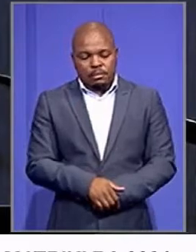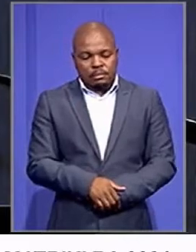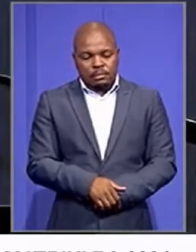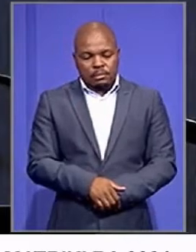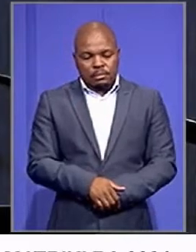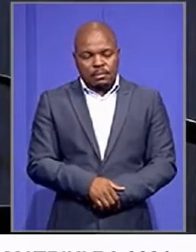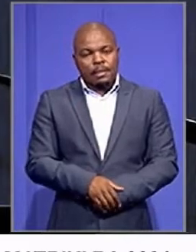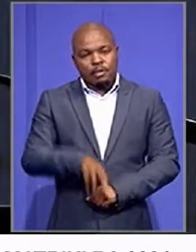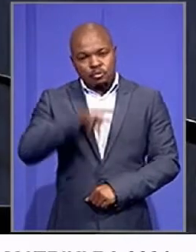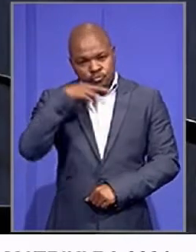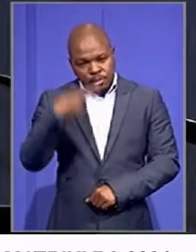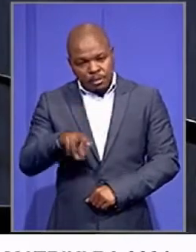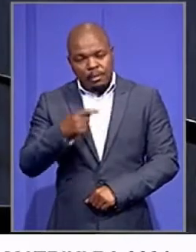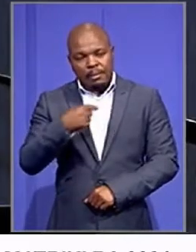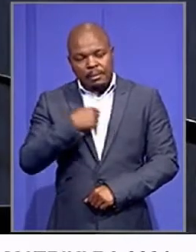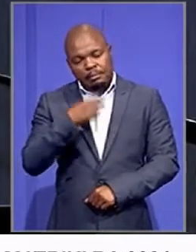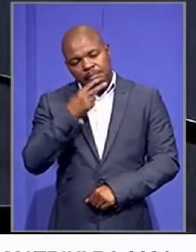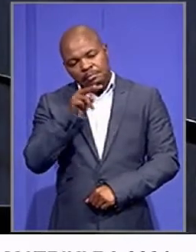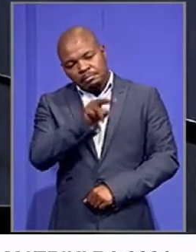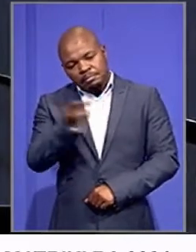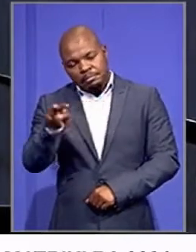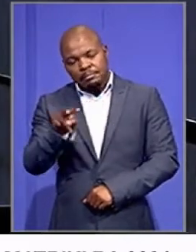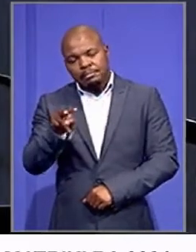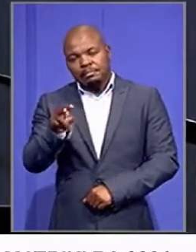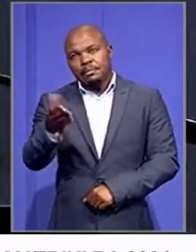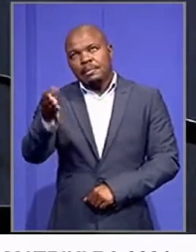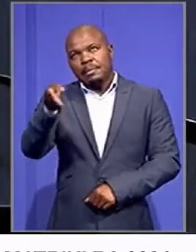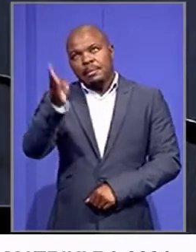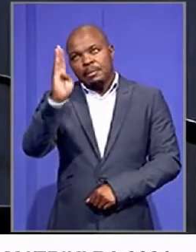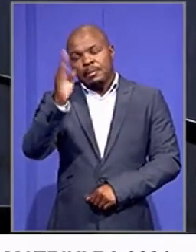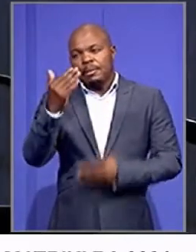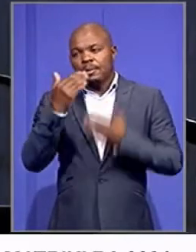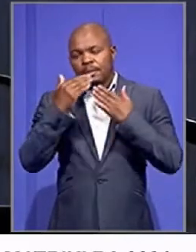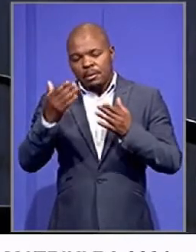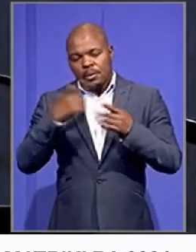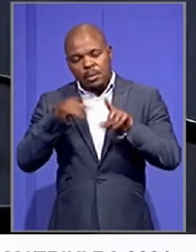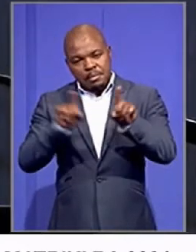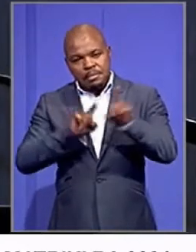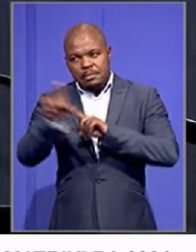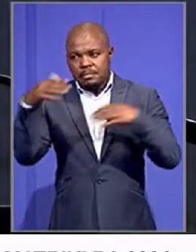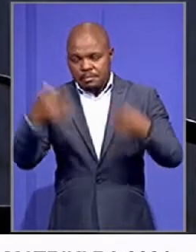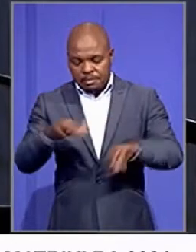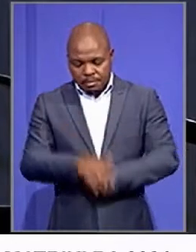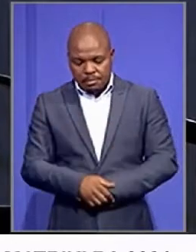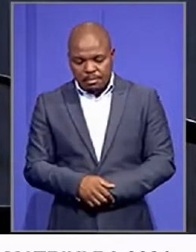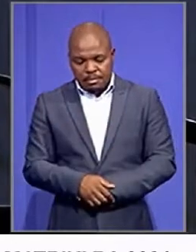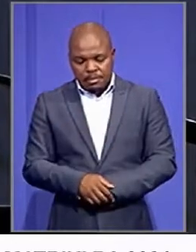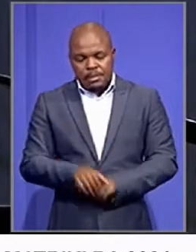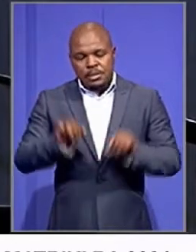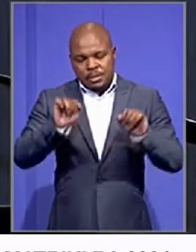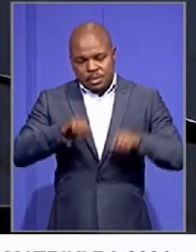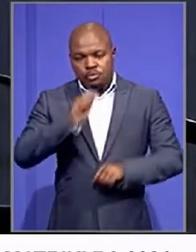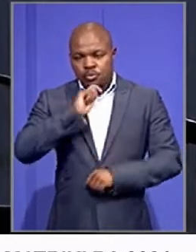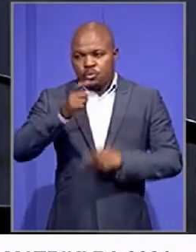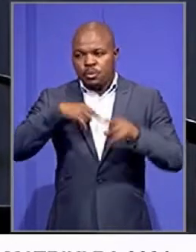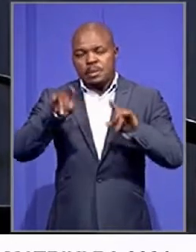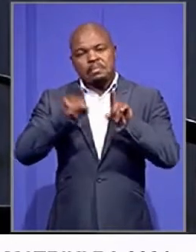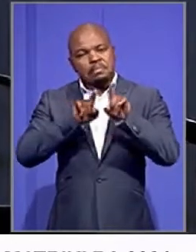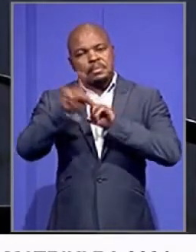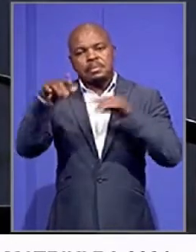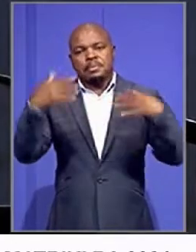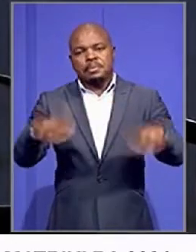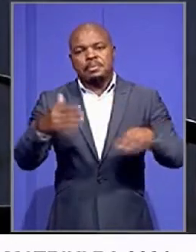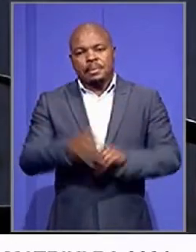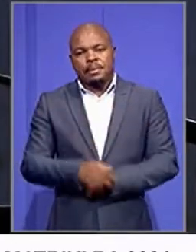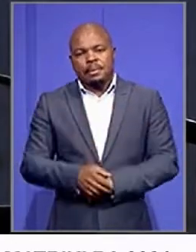And I really, when I look at you, I want to say, thanks God we made it. Don't you feel so that, we made it. And